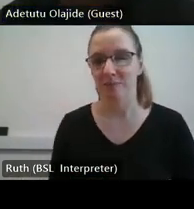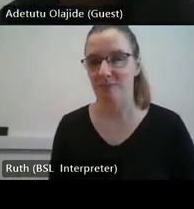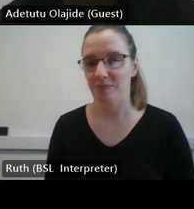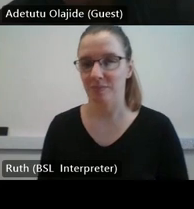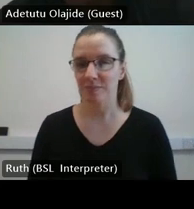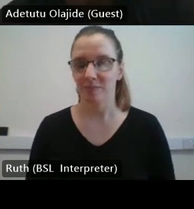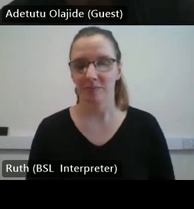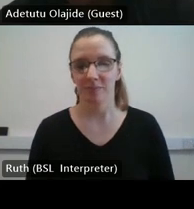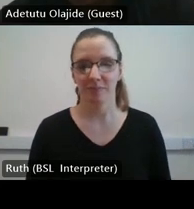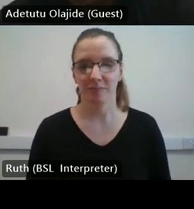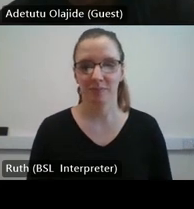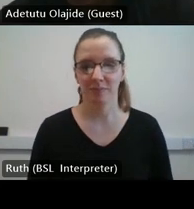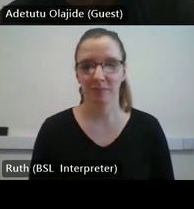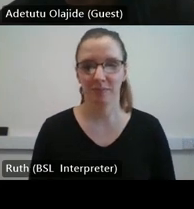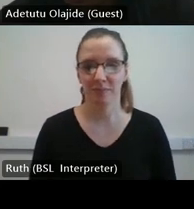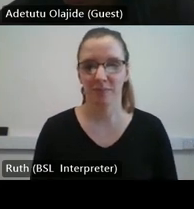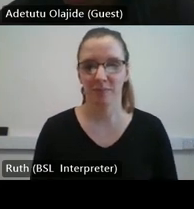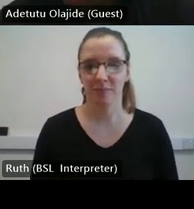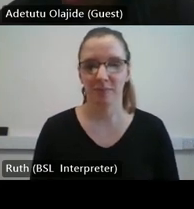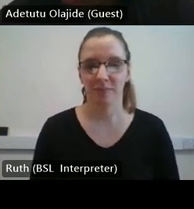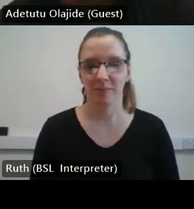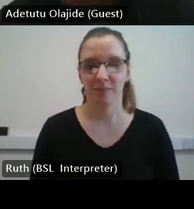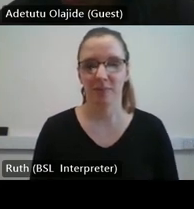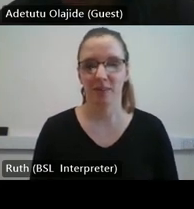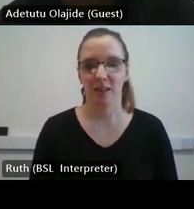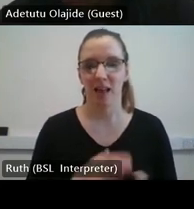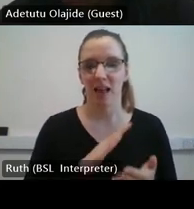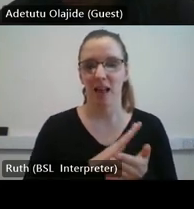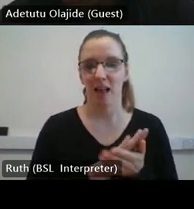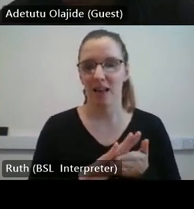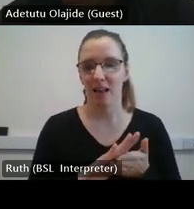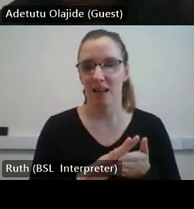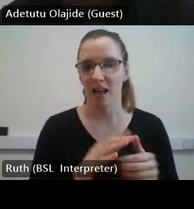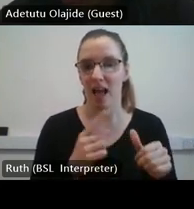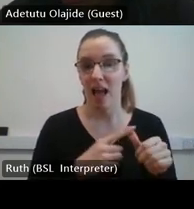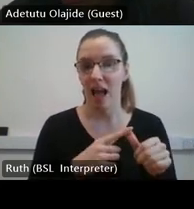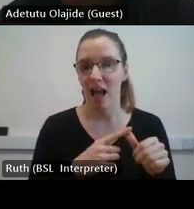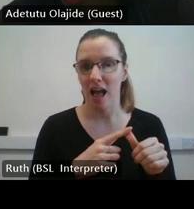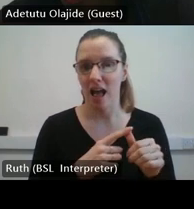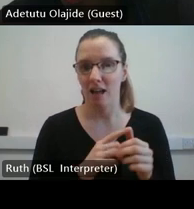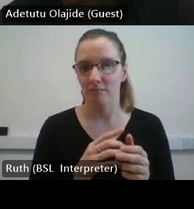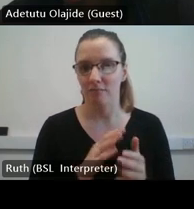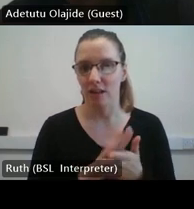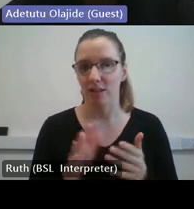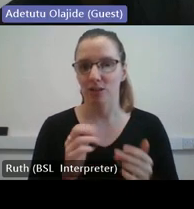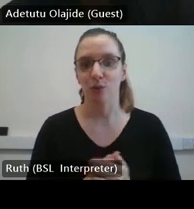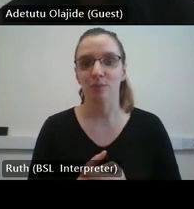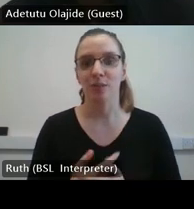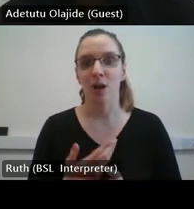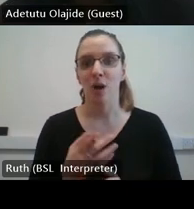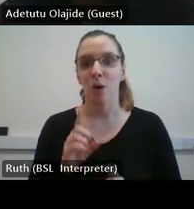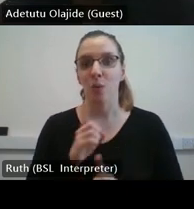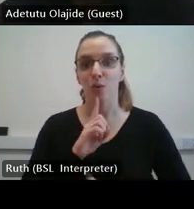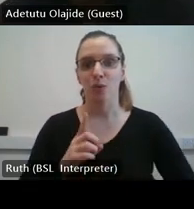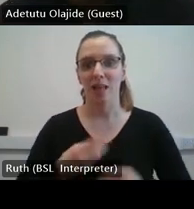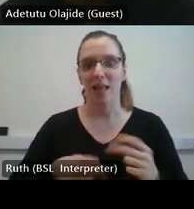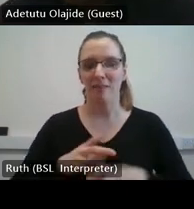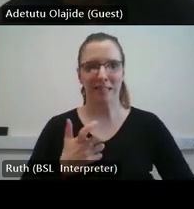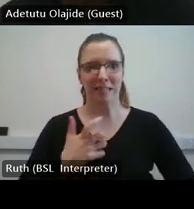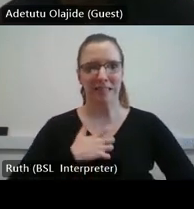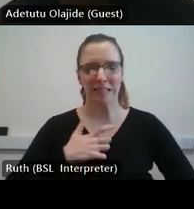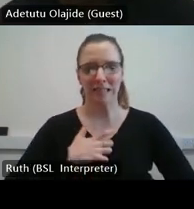come to you. Is that okay? Yes. Adetutu, what would you say to somebody that wants to volunteer but has got anxiety